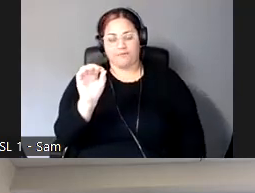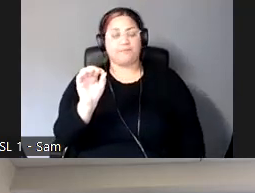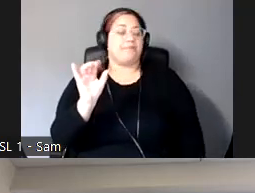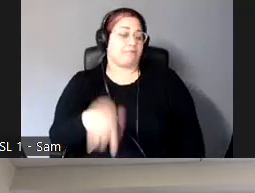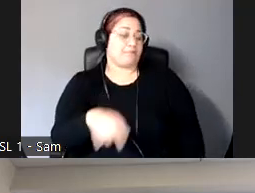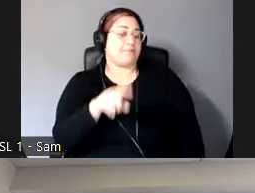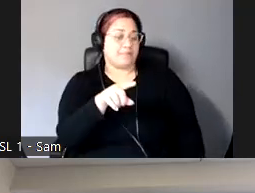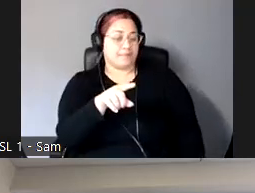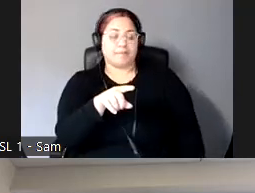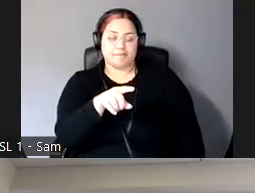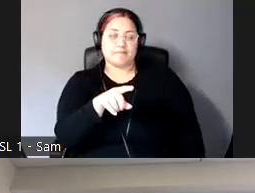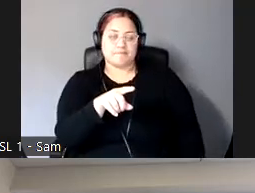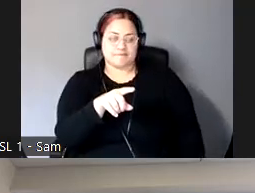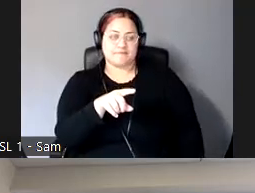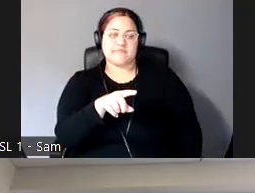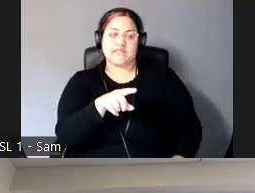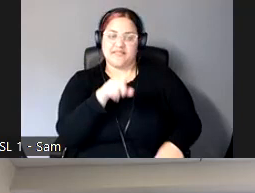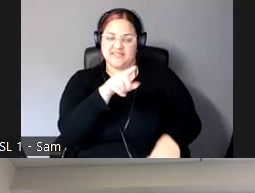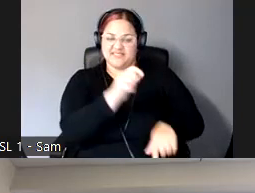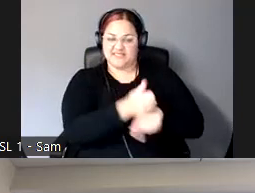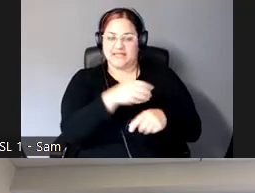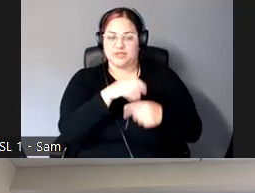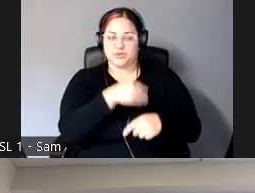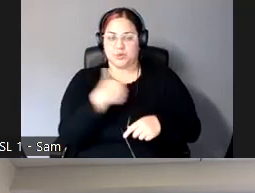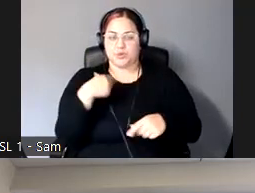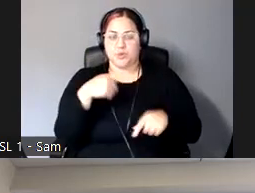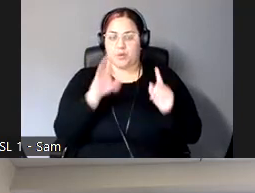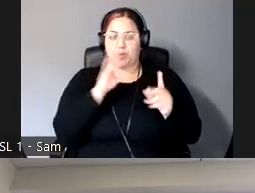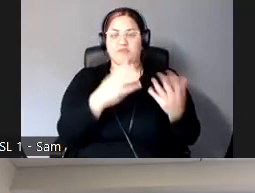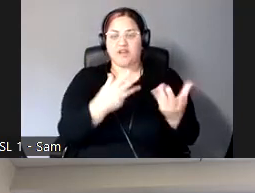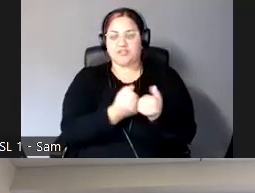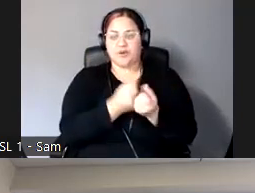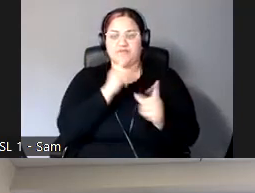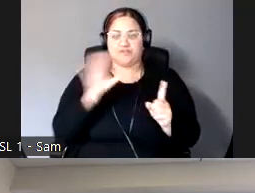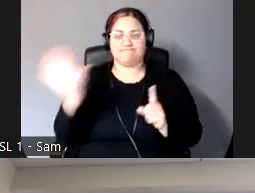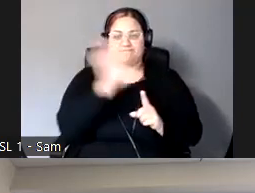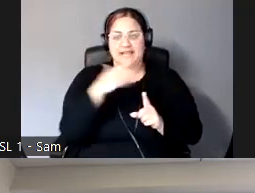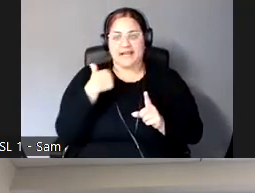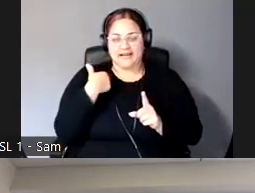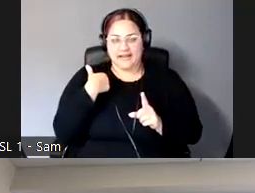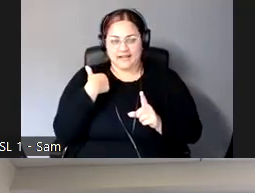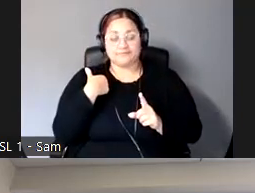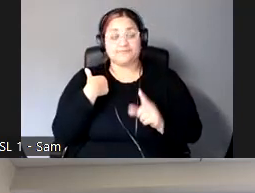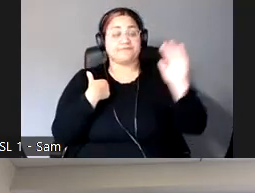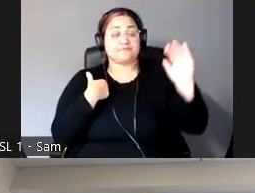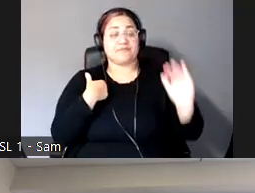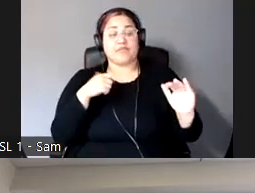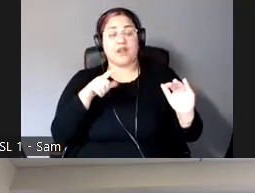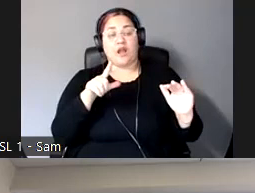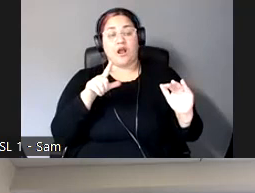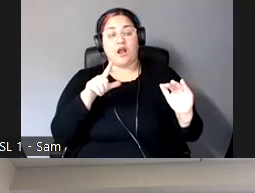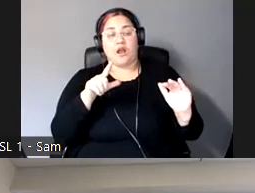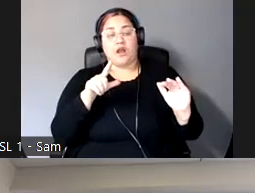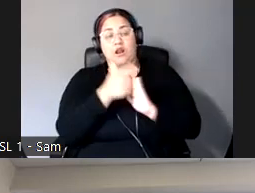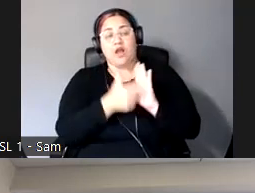advocate many times on many numerous issues for seniors. The Law Society Referral Service, you